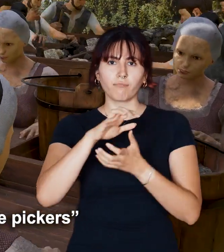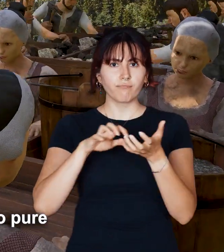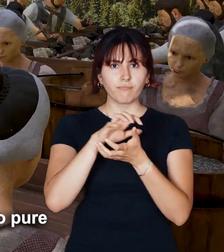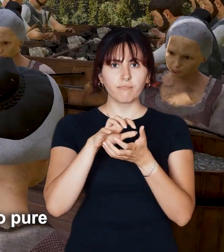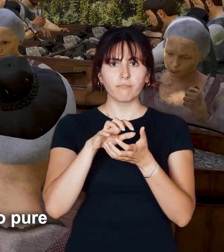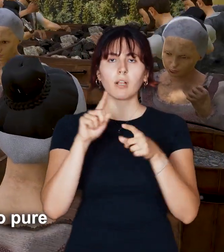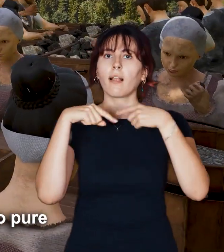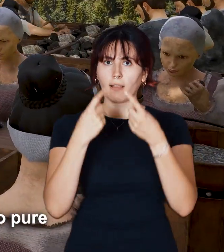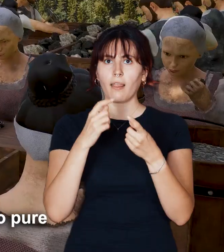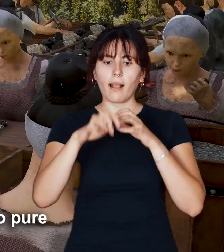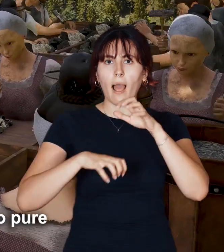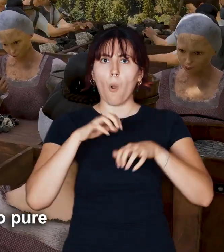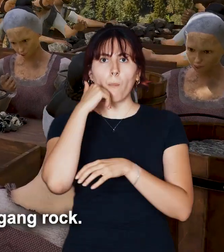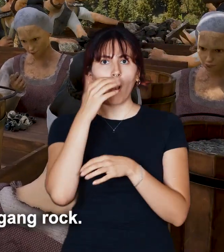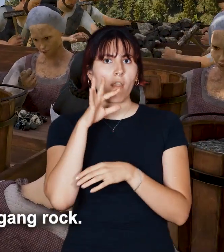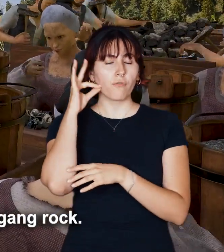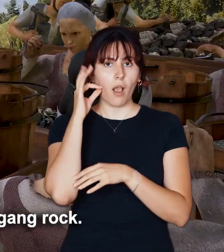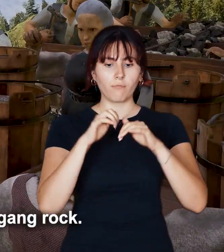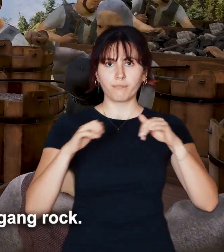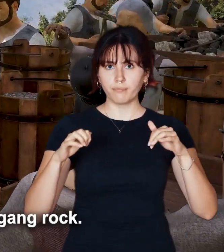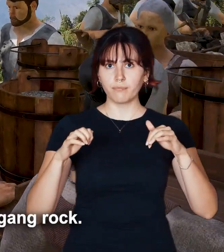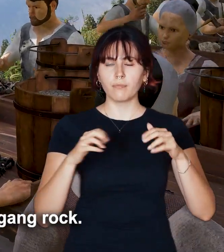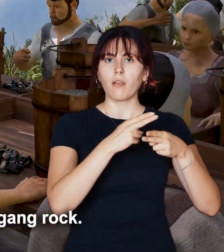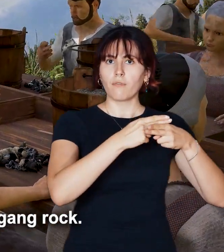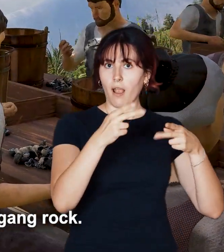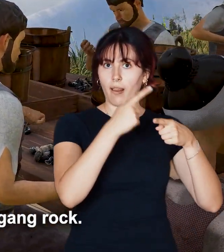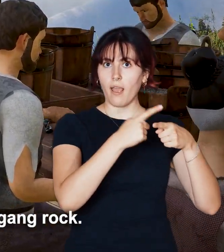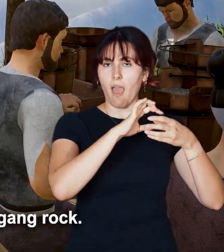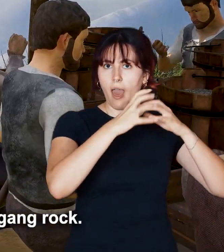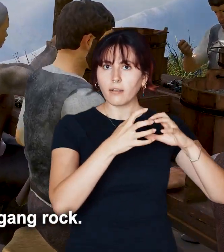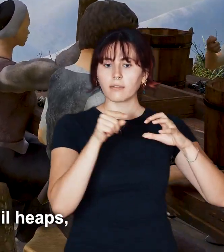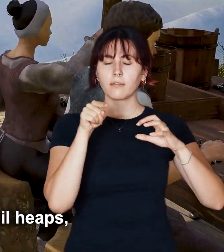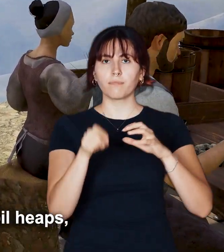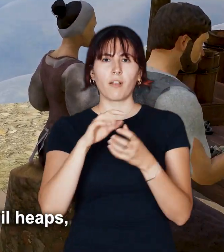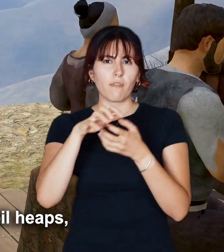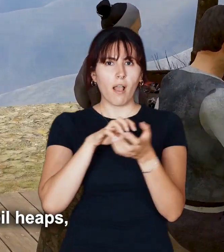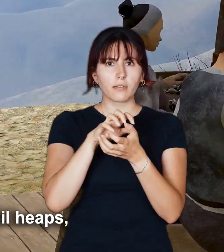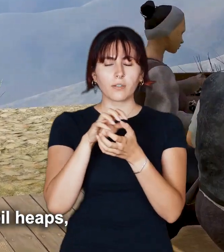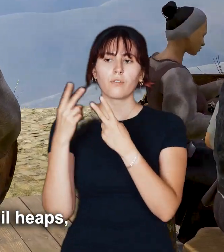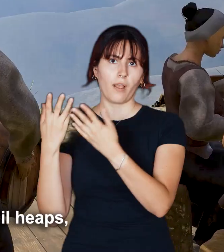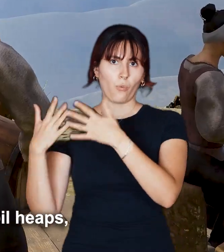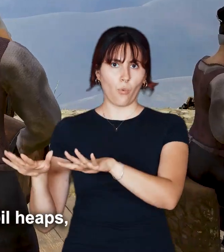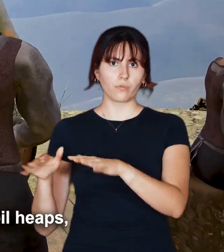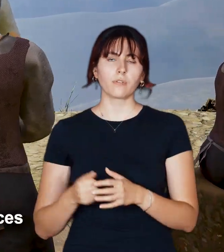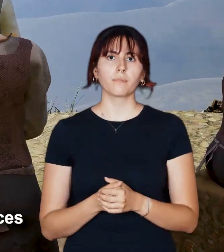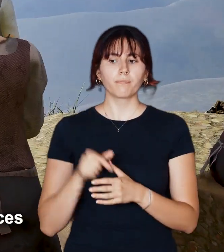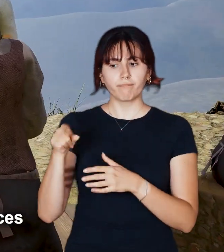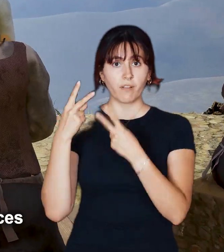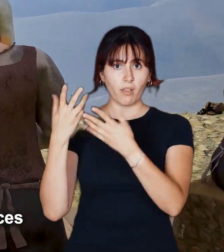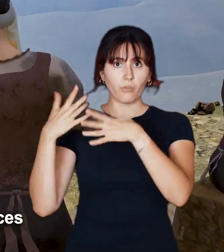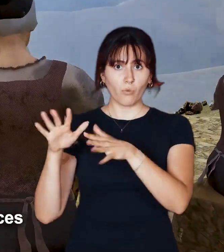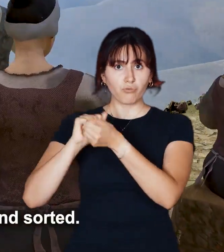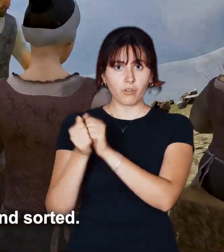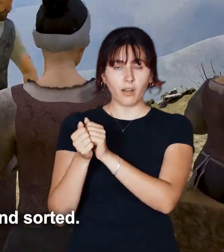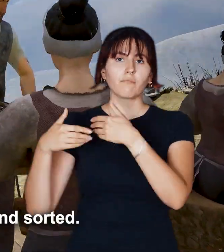pickers, then sorted this mixture into pure ore, still intergrown pieces, and gangue rock. The latter was tipped onto spoil heaps, while the